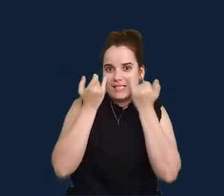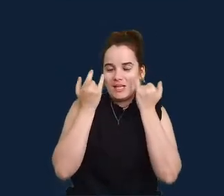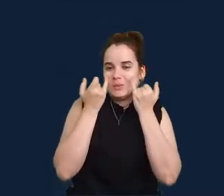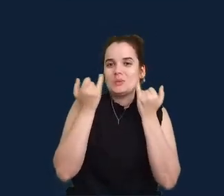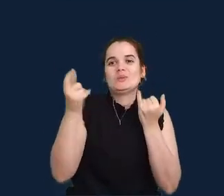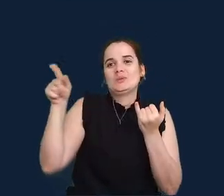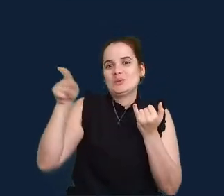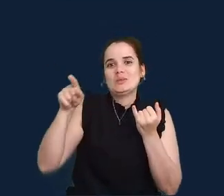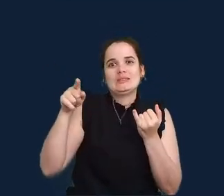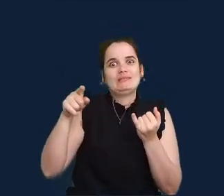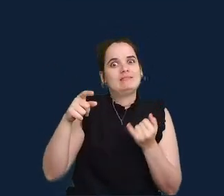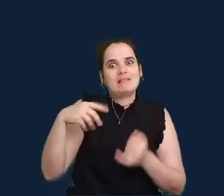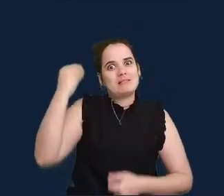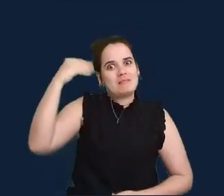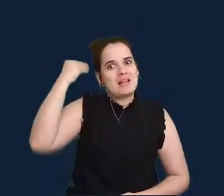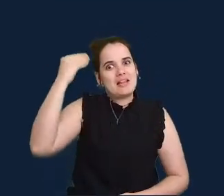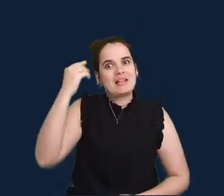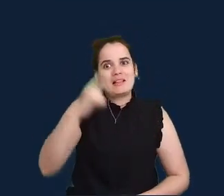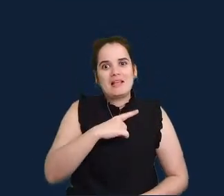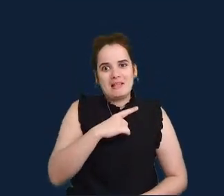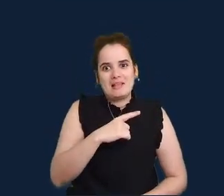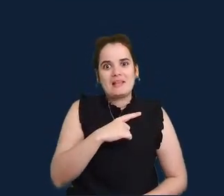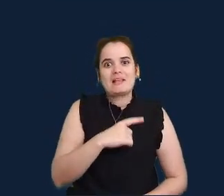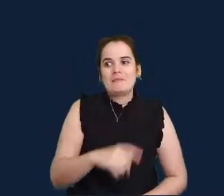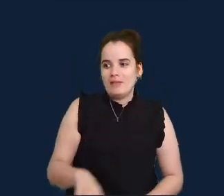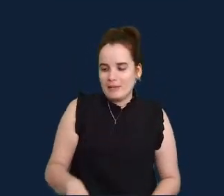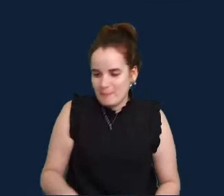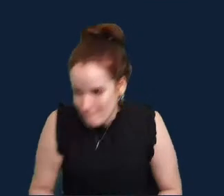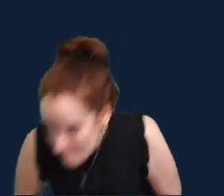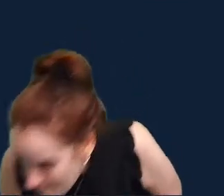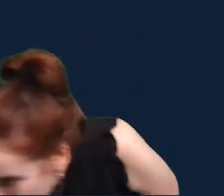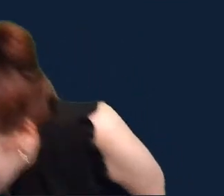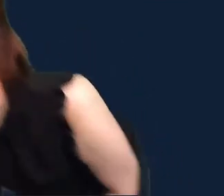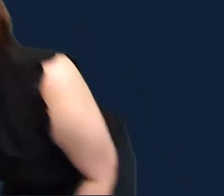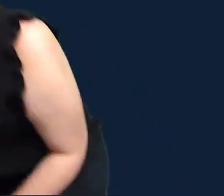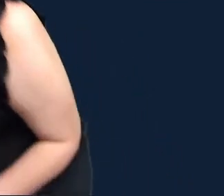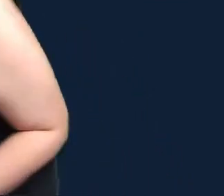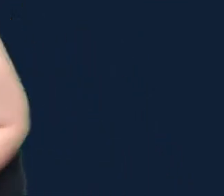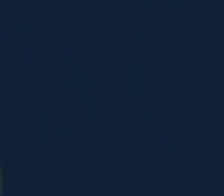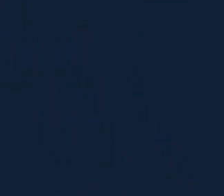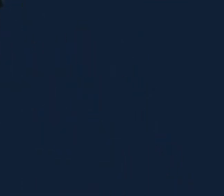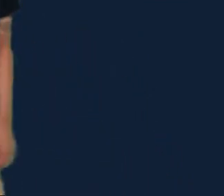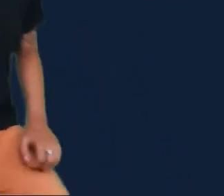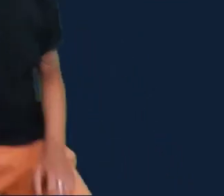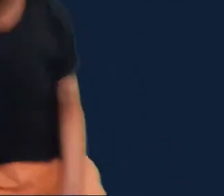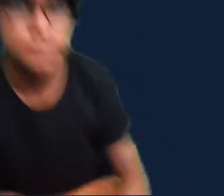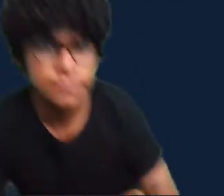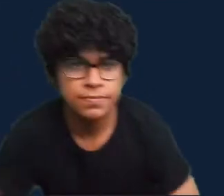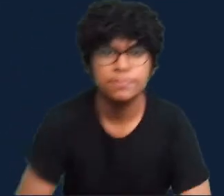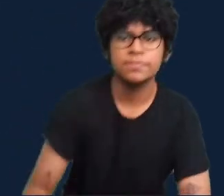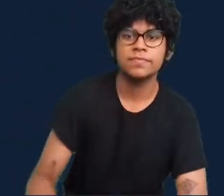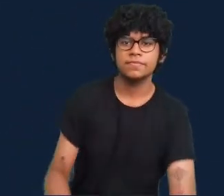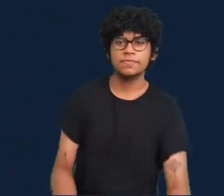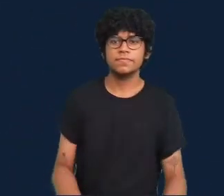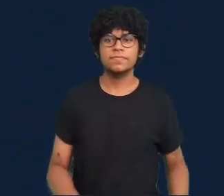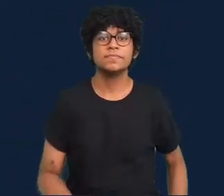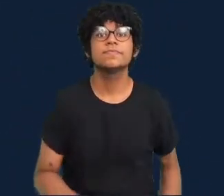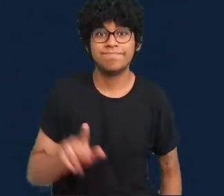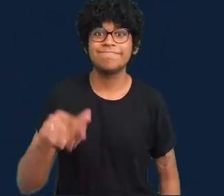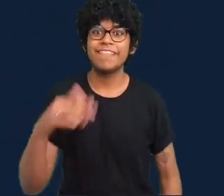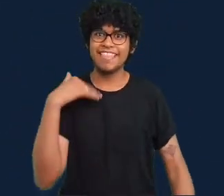is a famous information designer and runs this podcast called